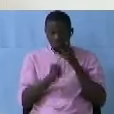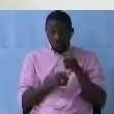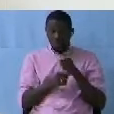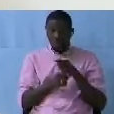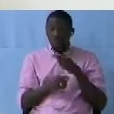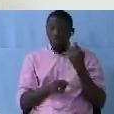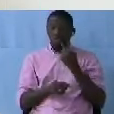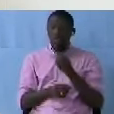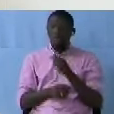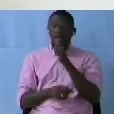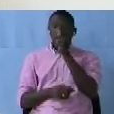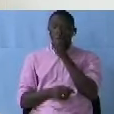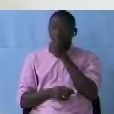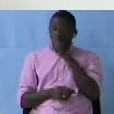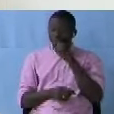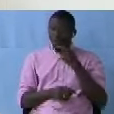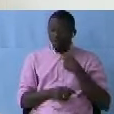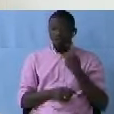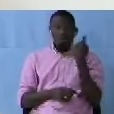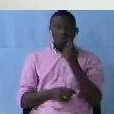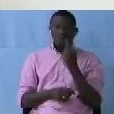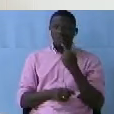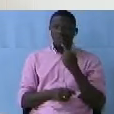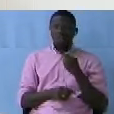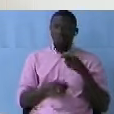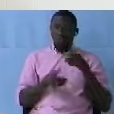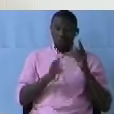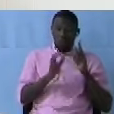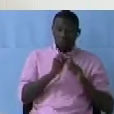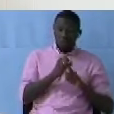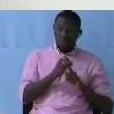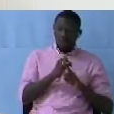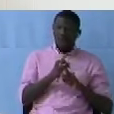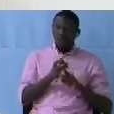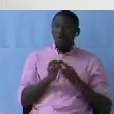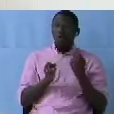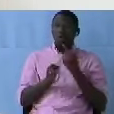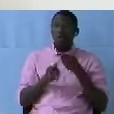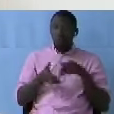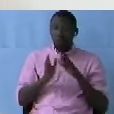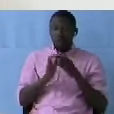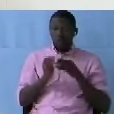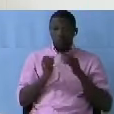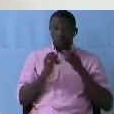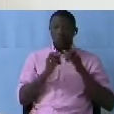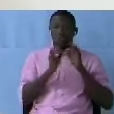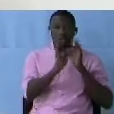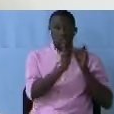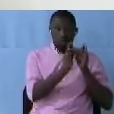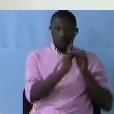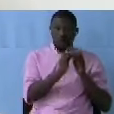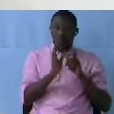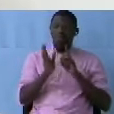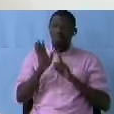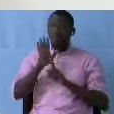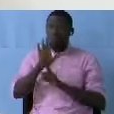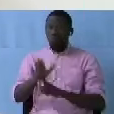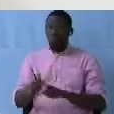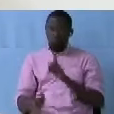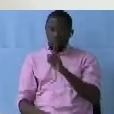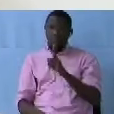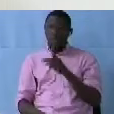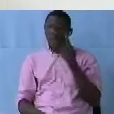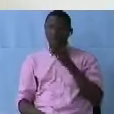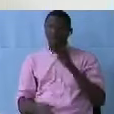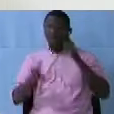ci ay anam yo xamne ci la wara feñi. One. Bu ñëk bi. It is prescribed by law. Su fekke